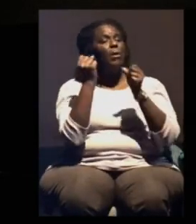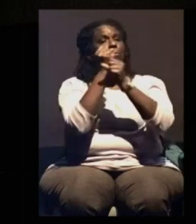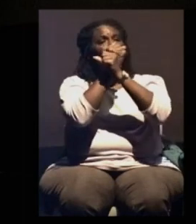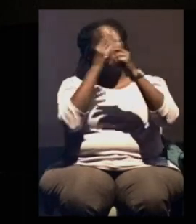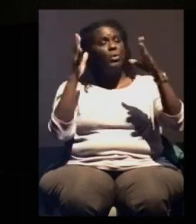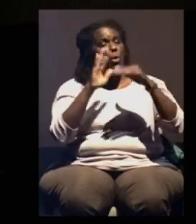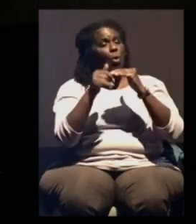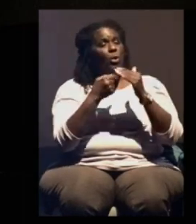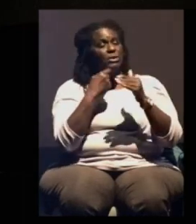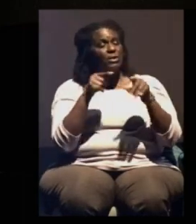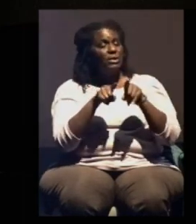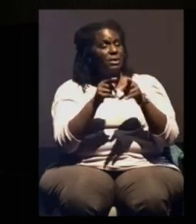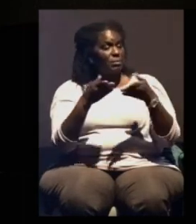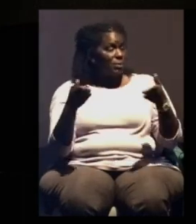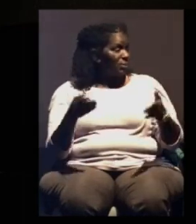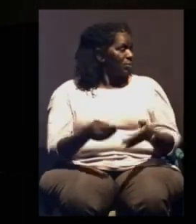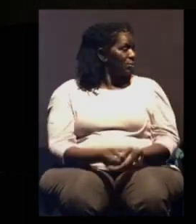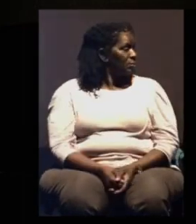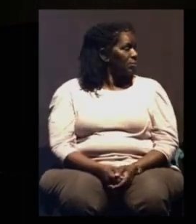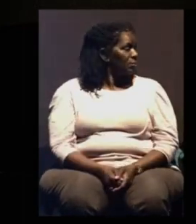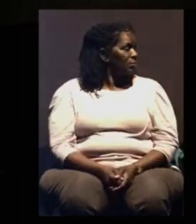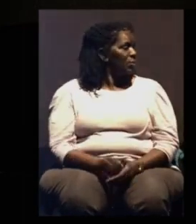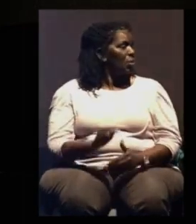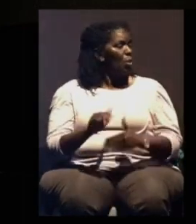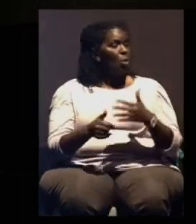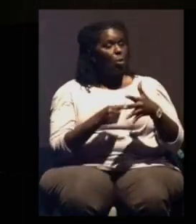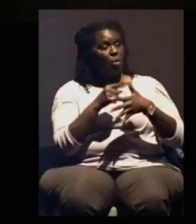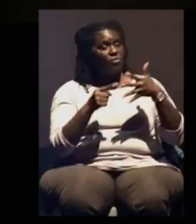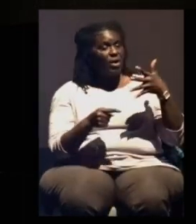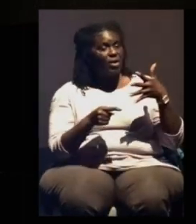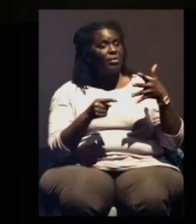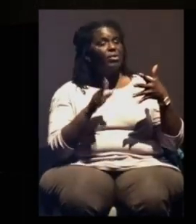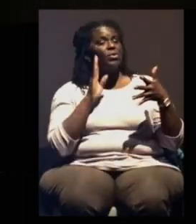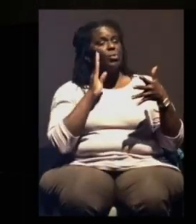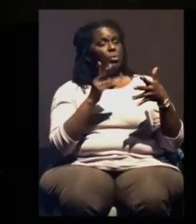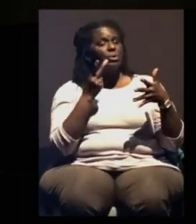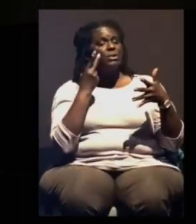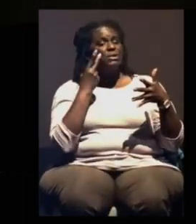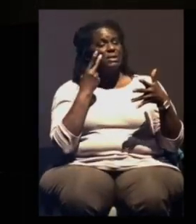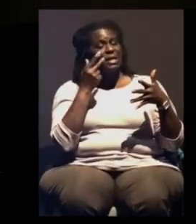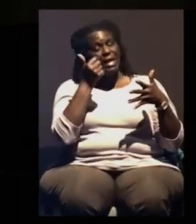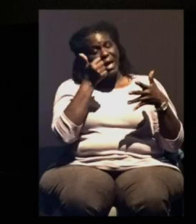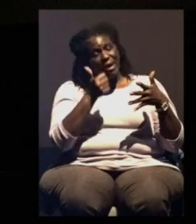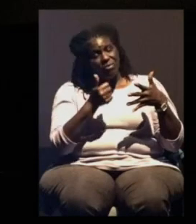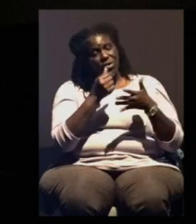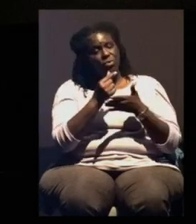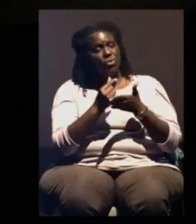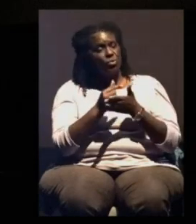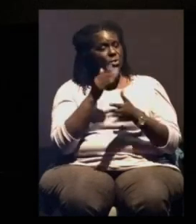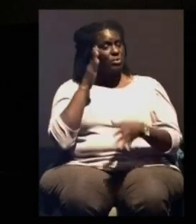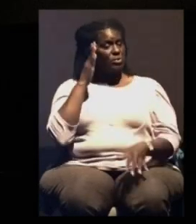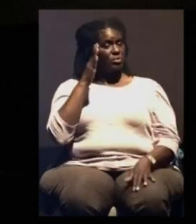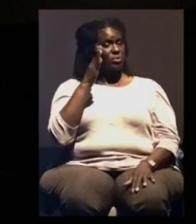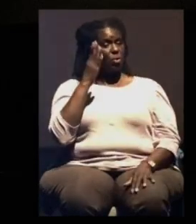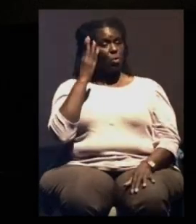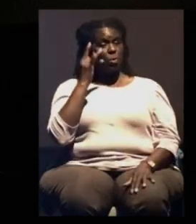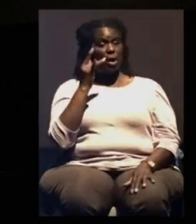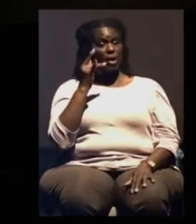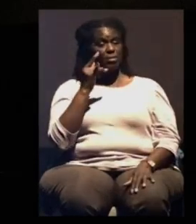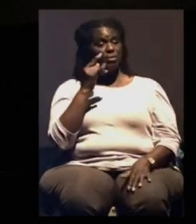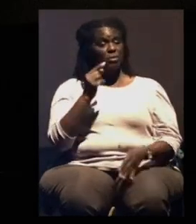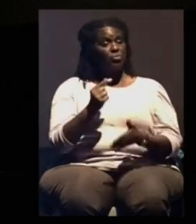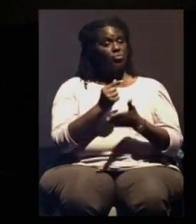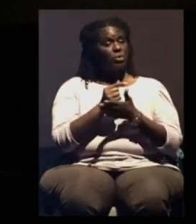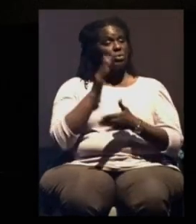They all did, didn't they? All five of my things, you're going to find, they're in every commencement address. Because what is a commencement